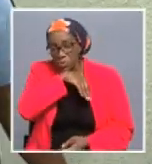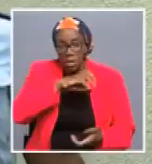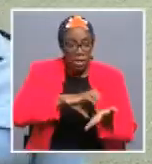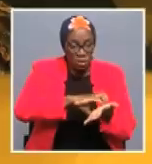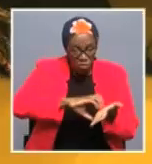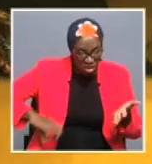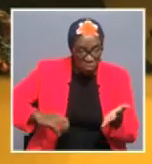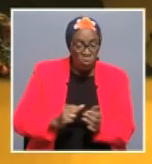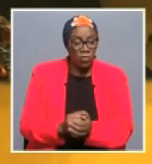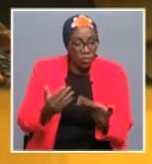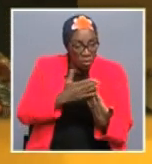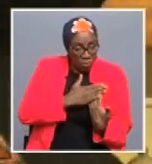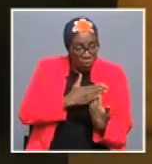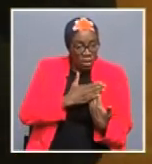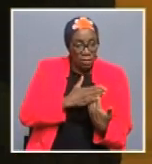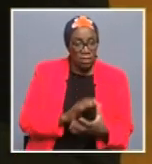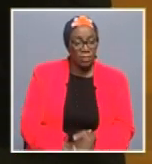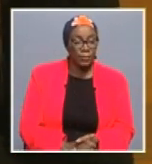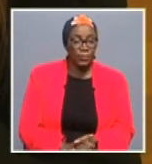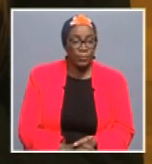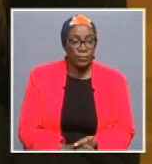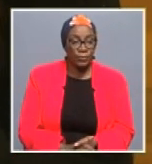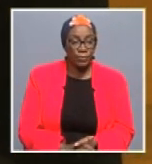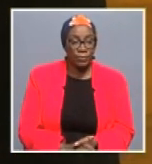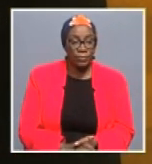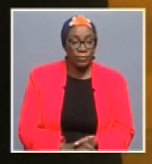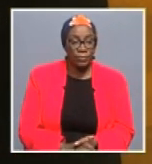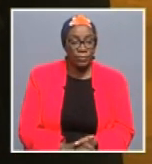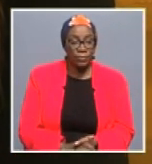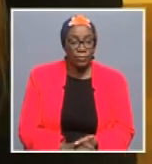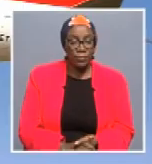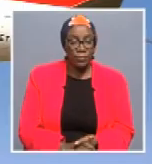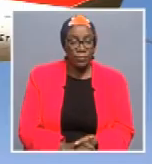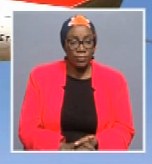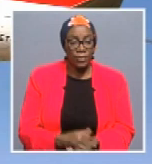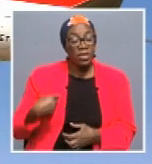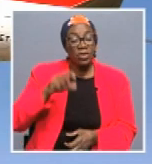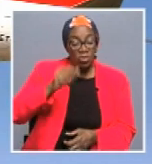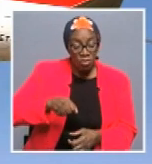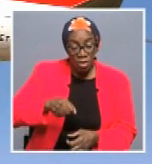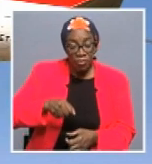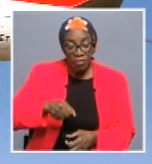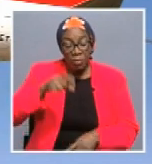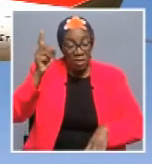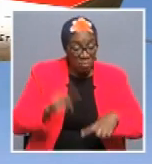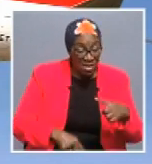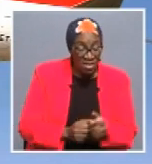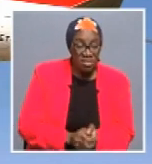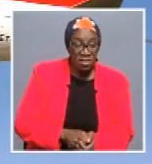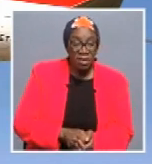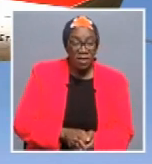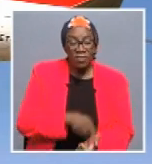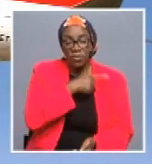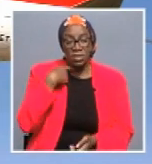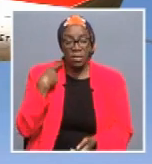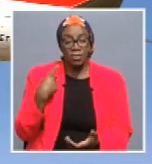the consequences would have been disastrous. She could have faced the death penalty. And